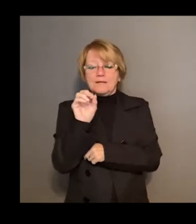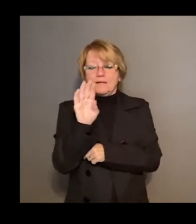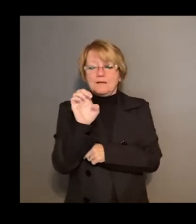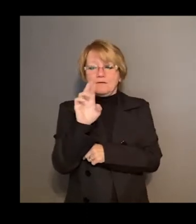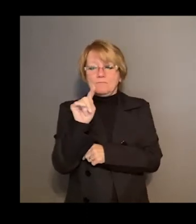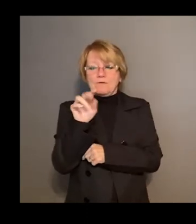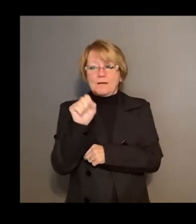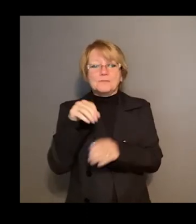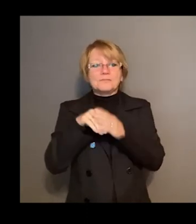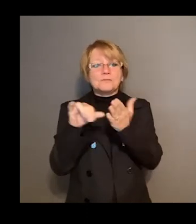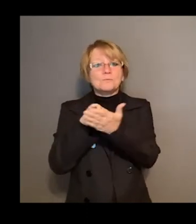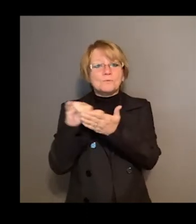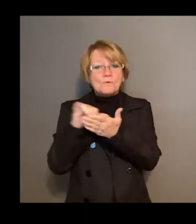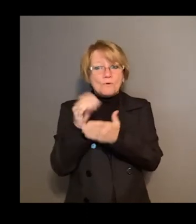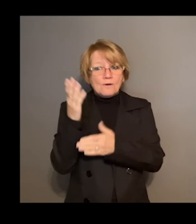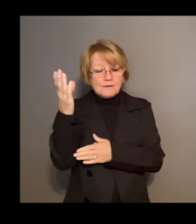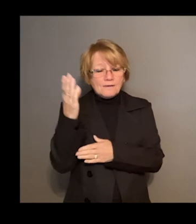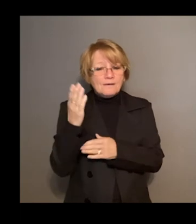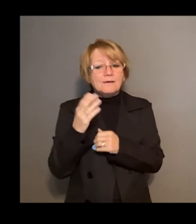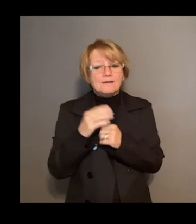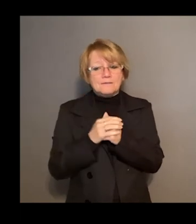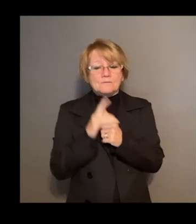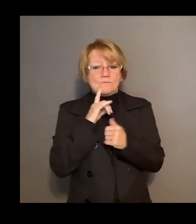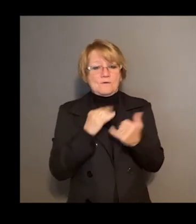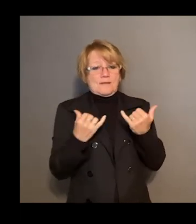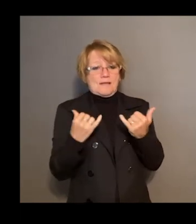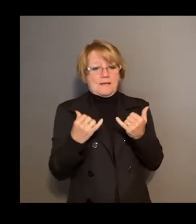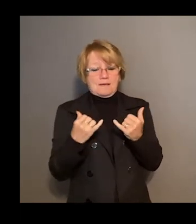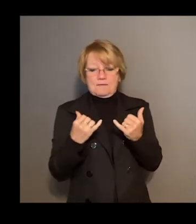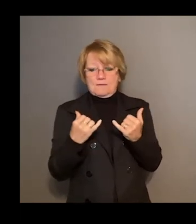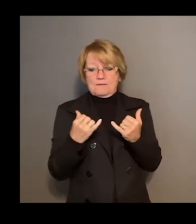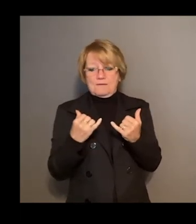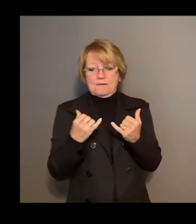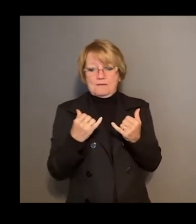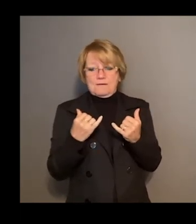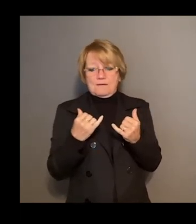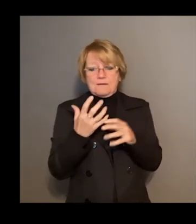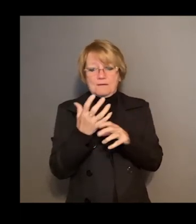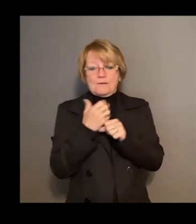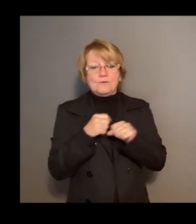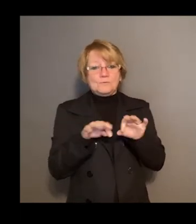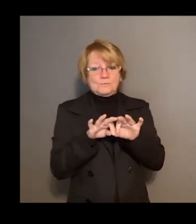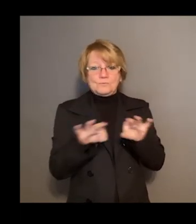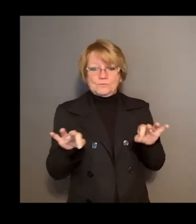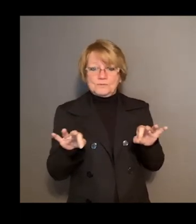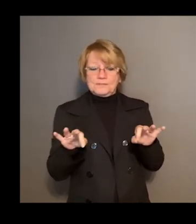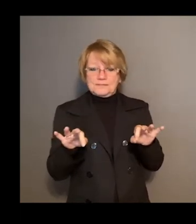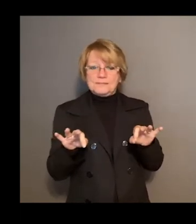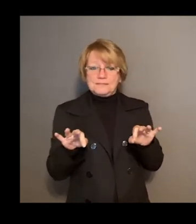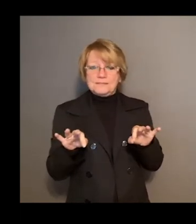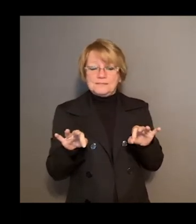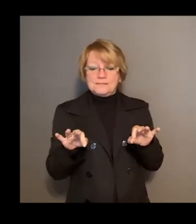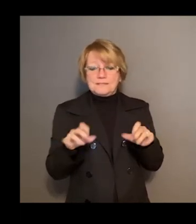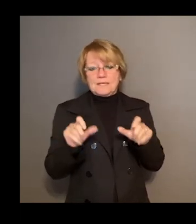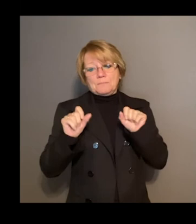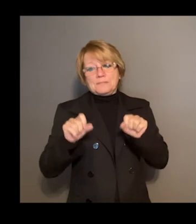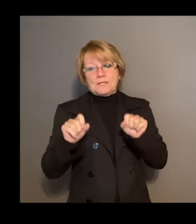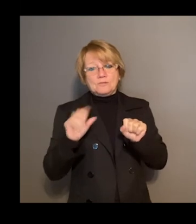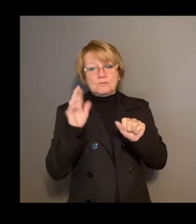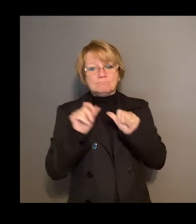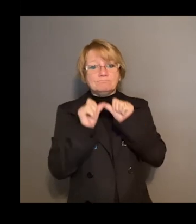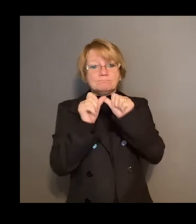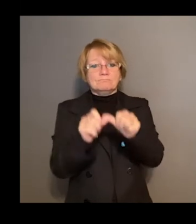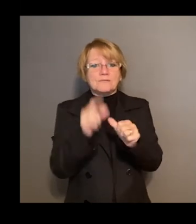to play basketball at Roberts Wesleyan up in New York. So right now I'm currently getting my